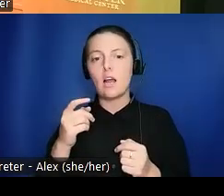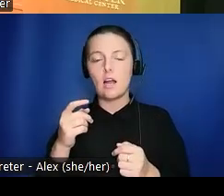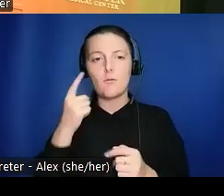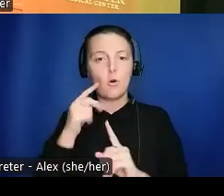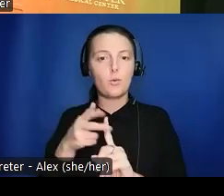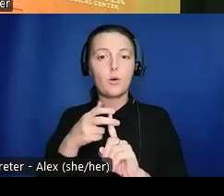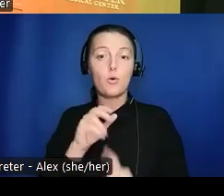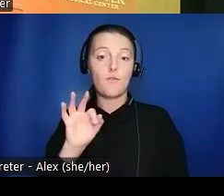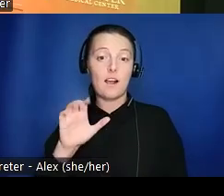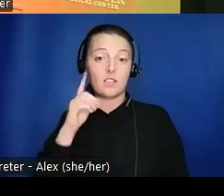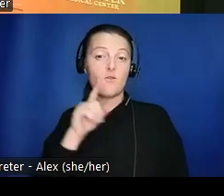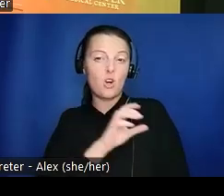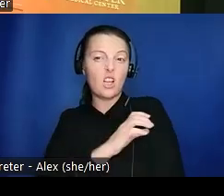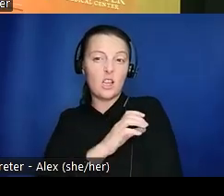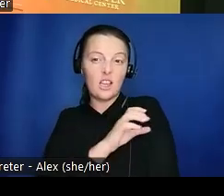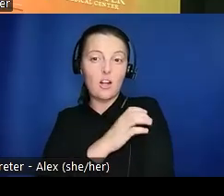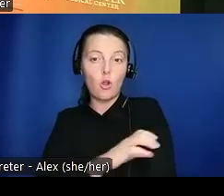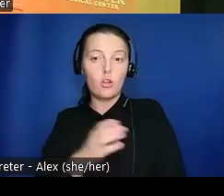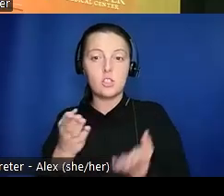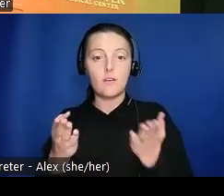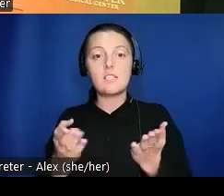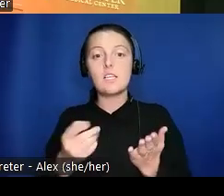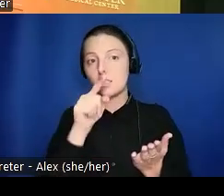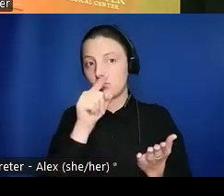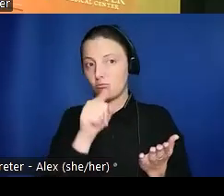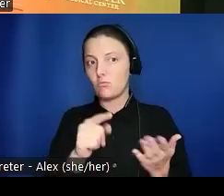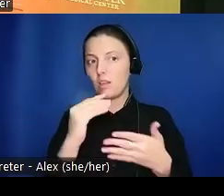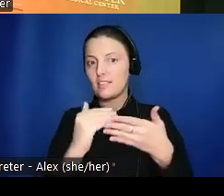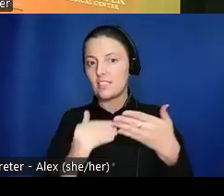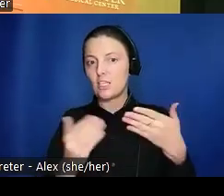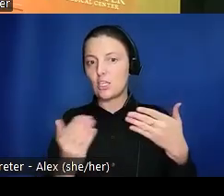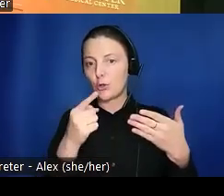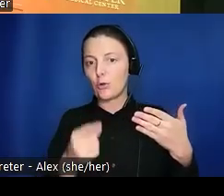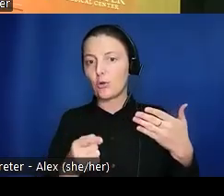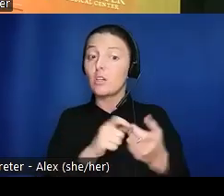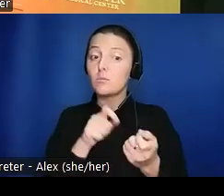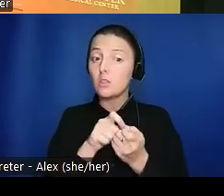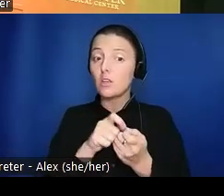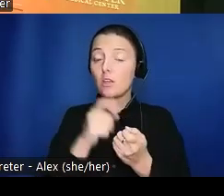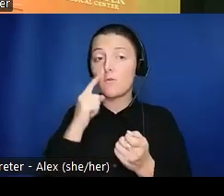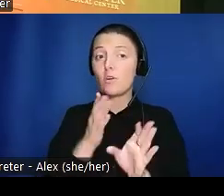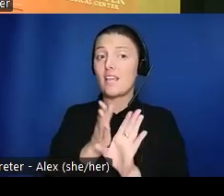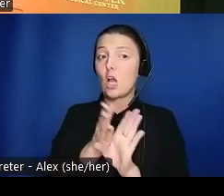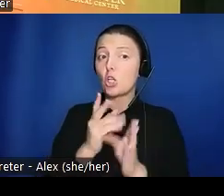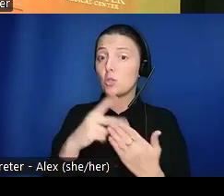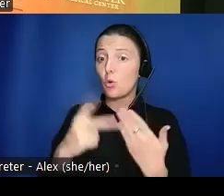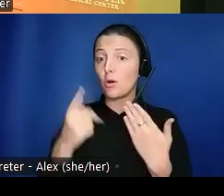very happy to see how our psychology program for our inpatient unit has been